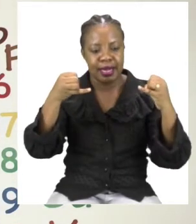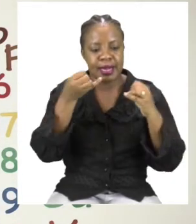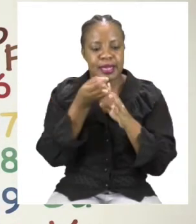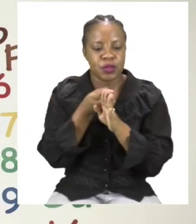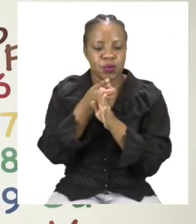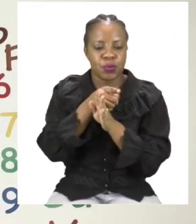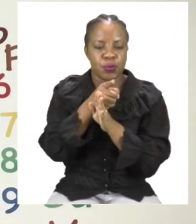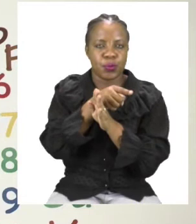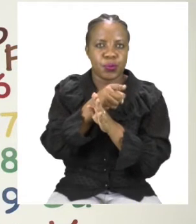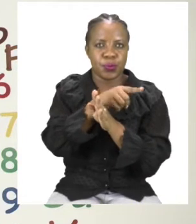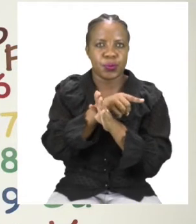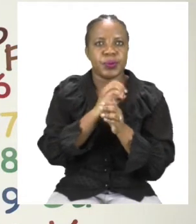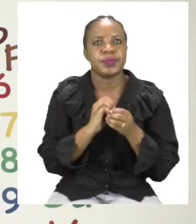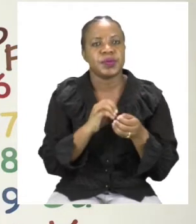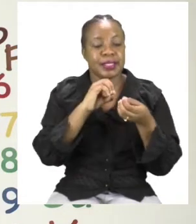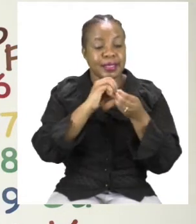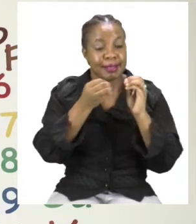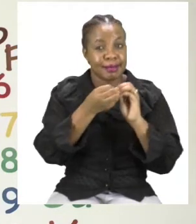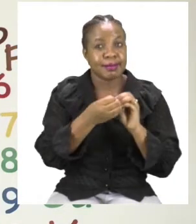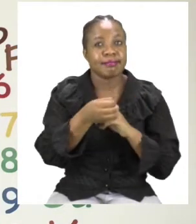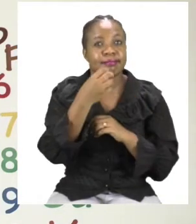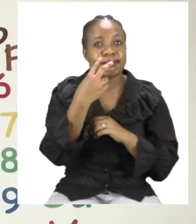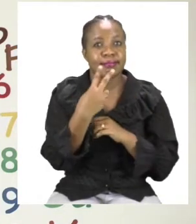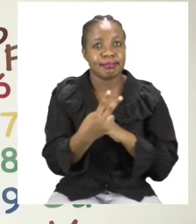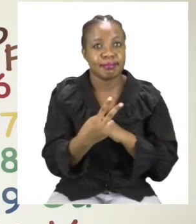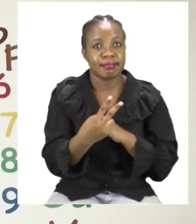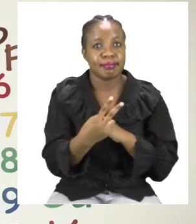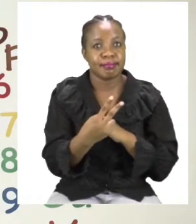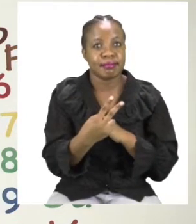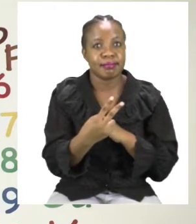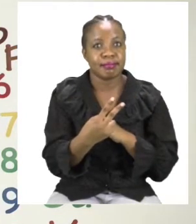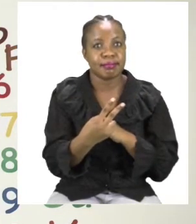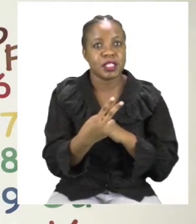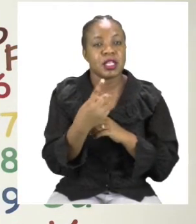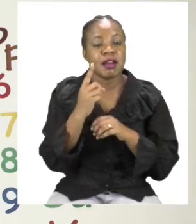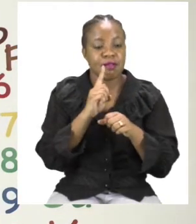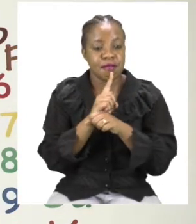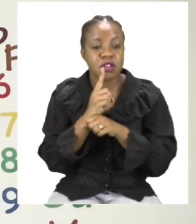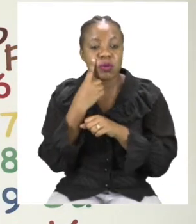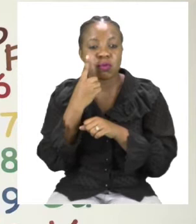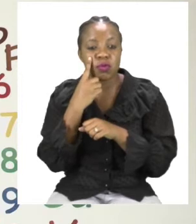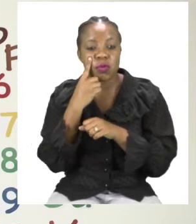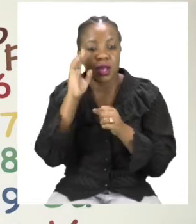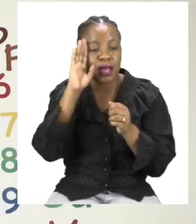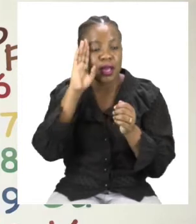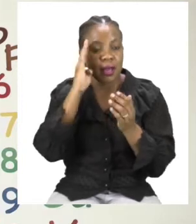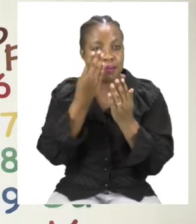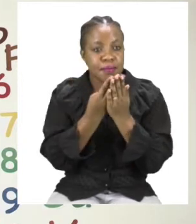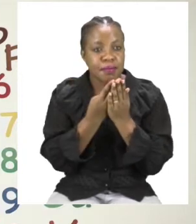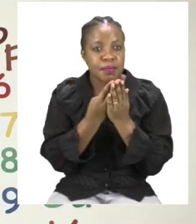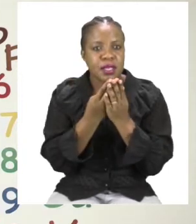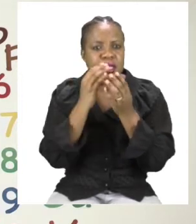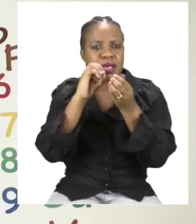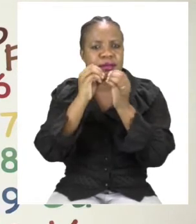the ones for number 2, you need to first look at the pictures and then they will tell you which numbers you're